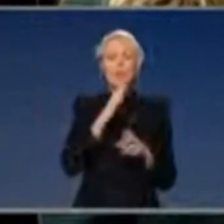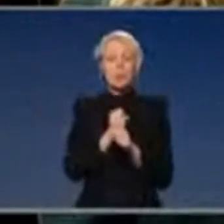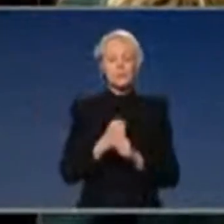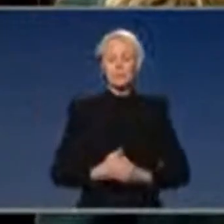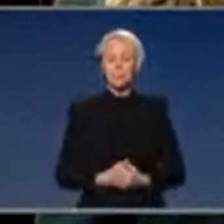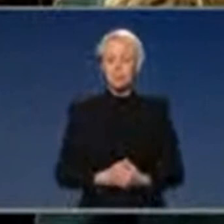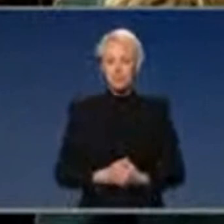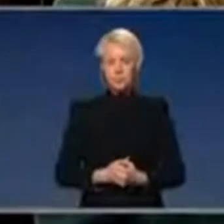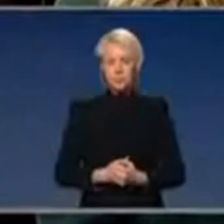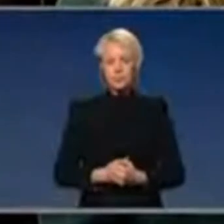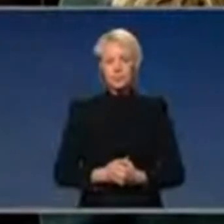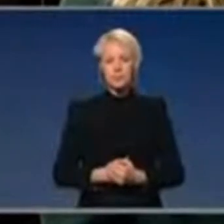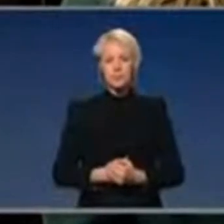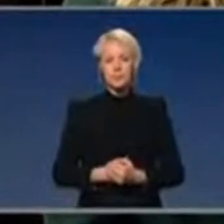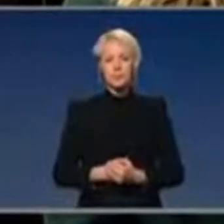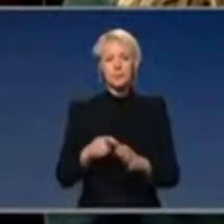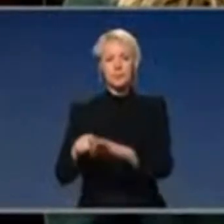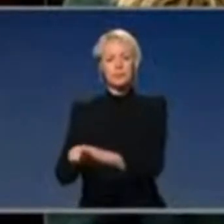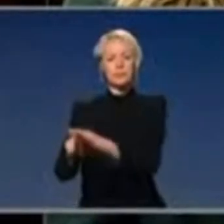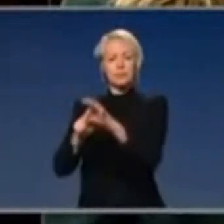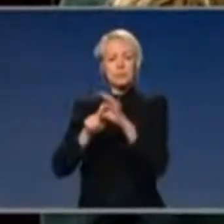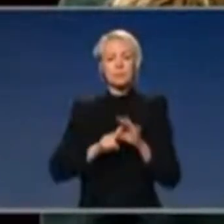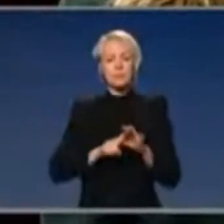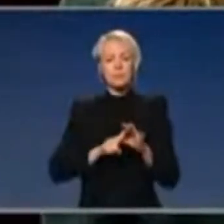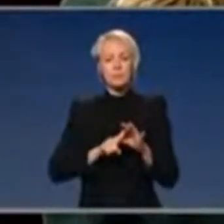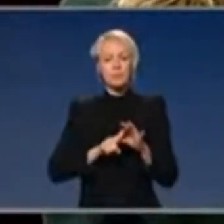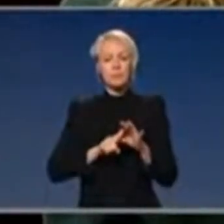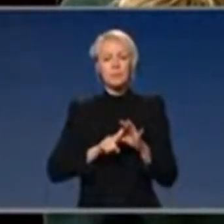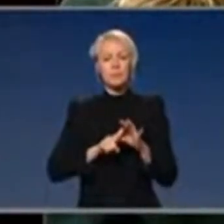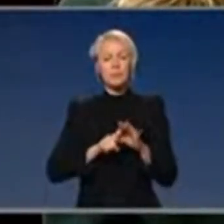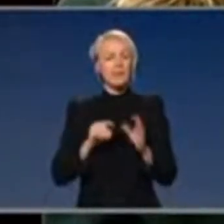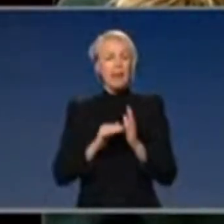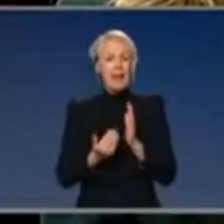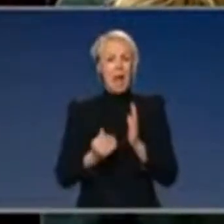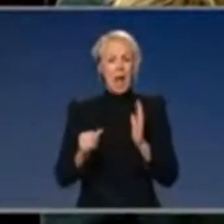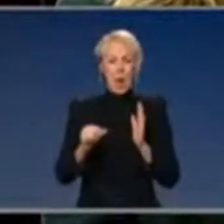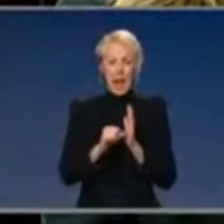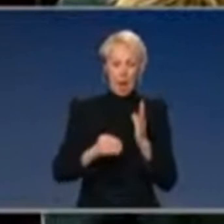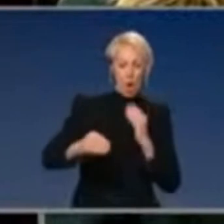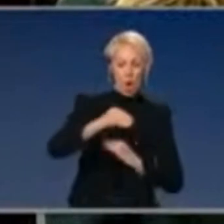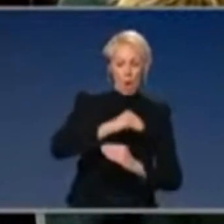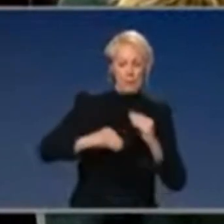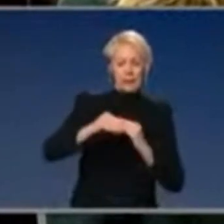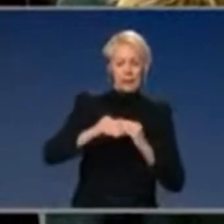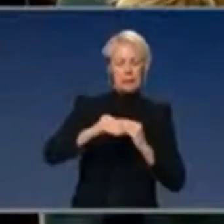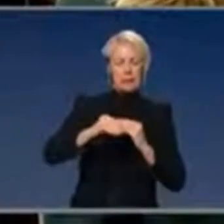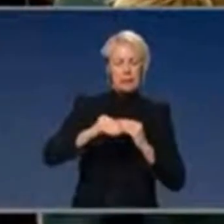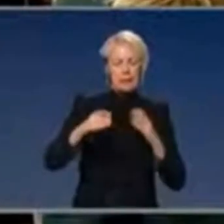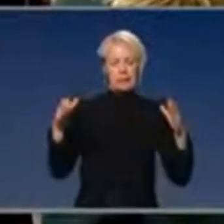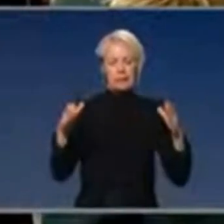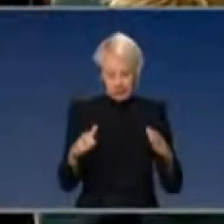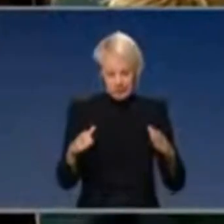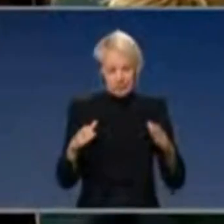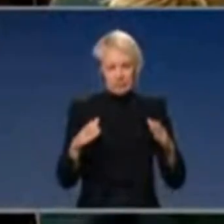situation's obviously put a spanner in the works, the three-stage reopening of the economy. But on top of that, we're now seeing premiers